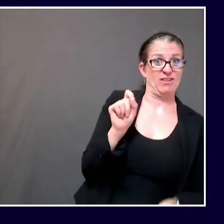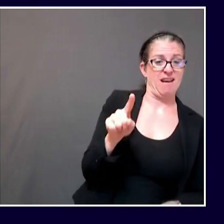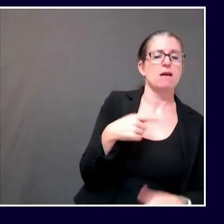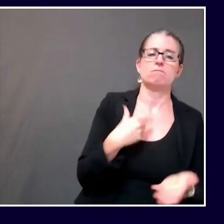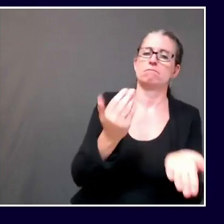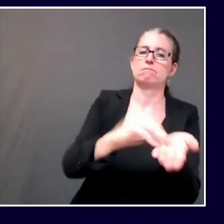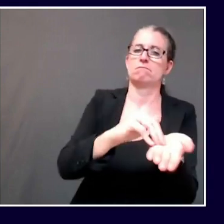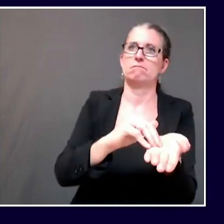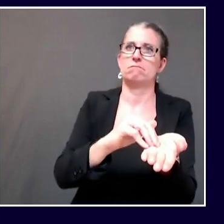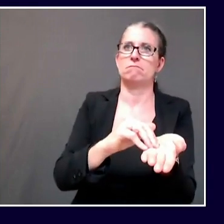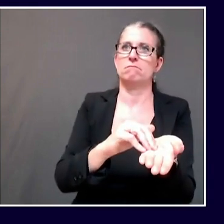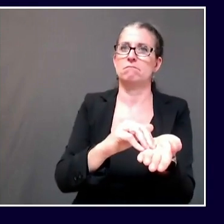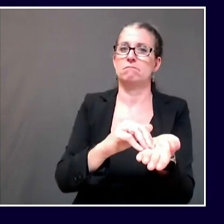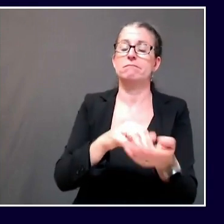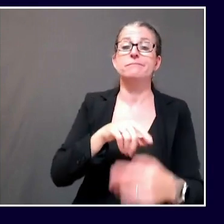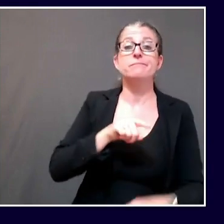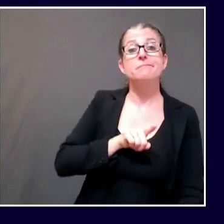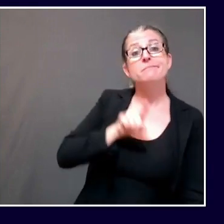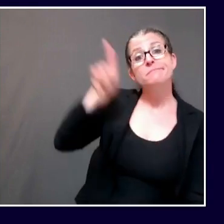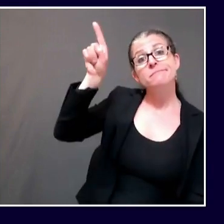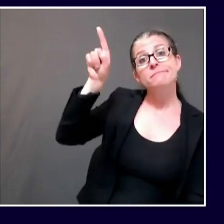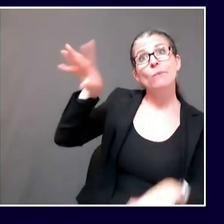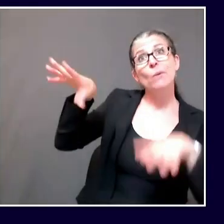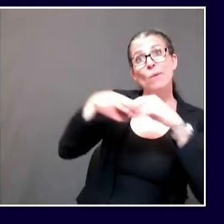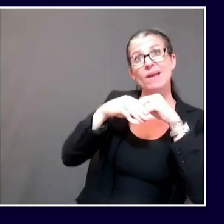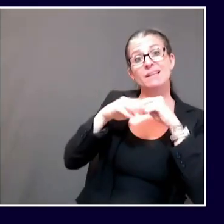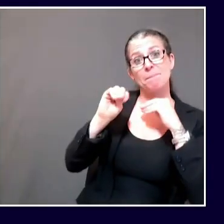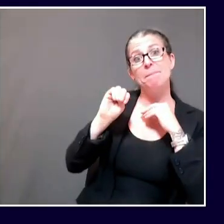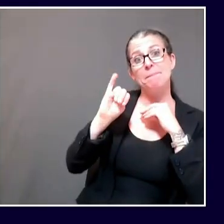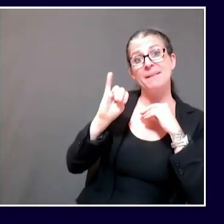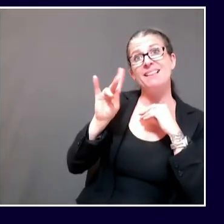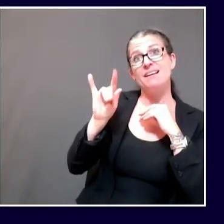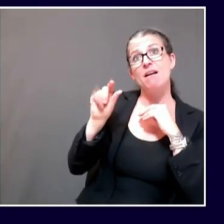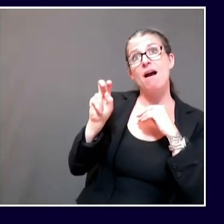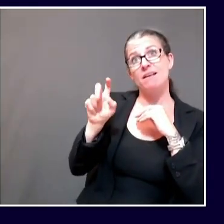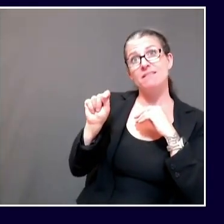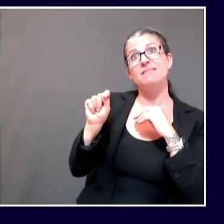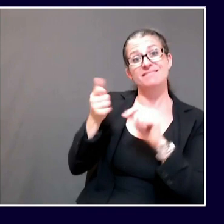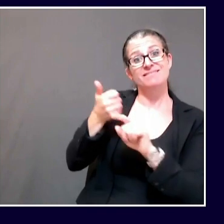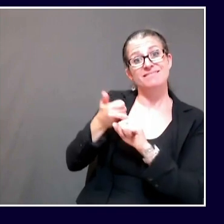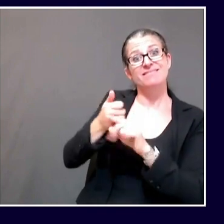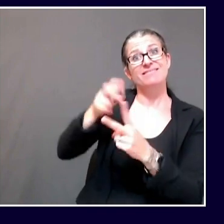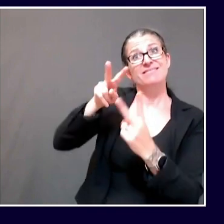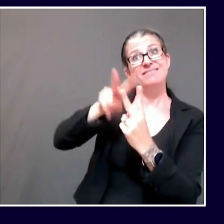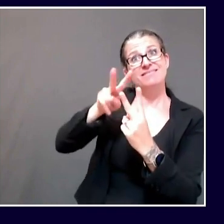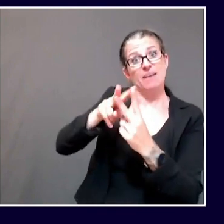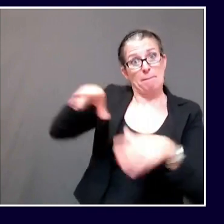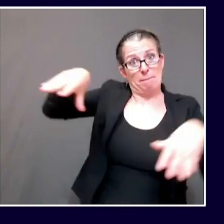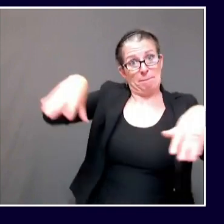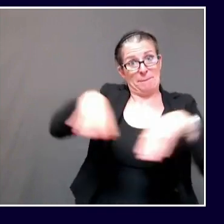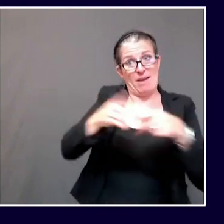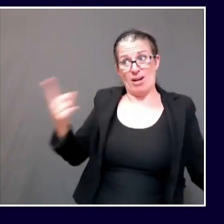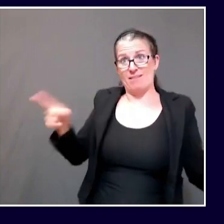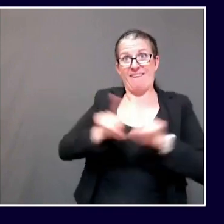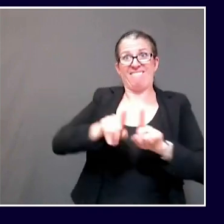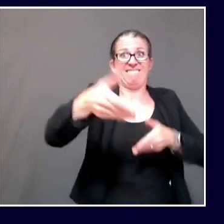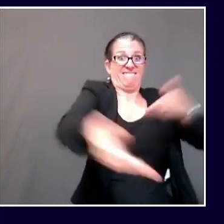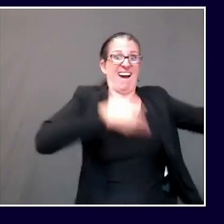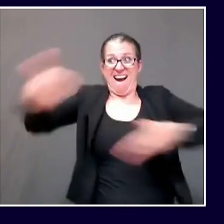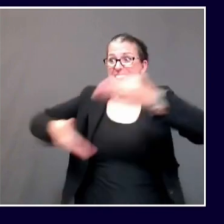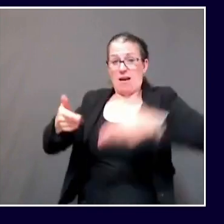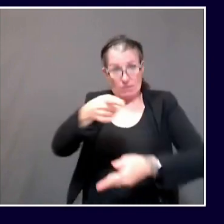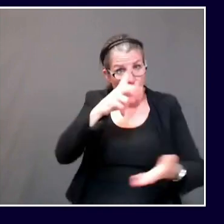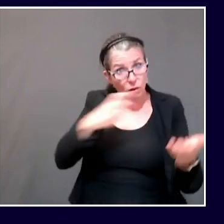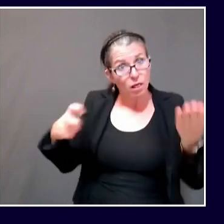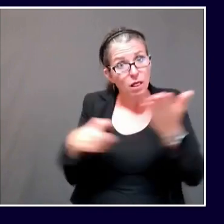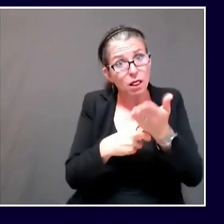it actually was? Is there any follow-up? Are they actually being cited, or is that kind of a closed case? No, it's not a closed